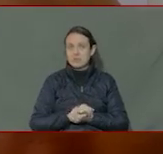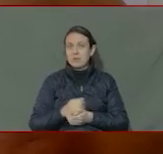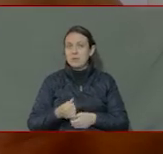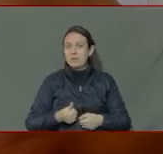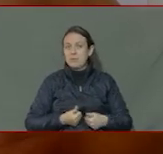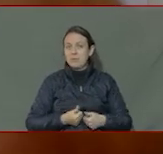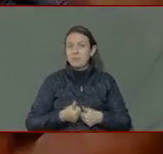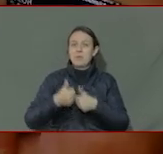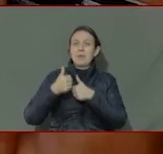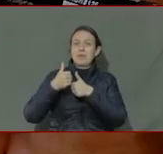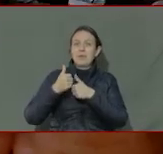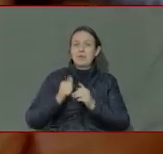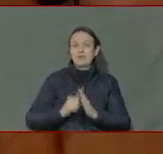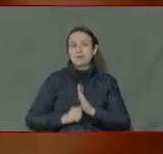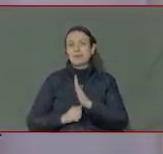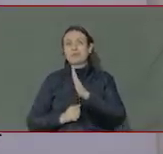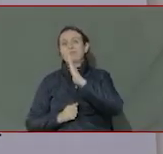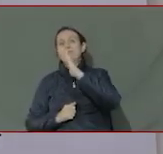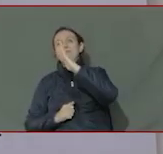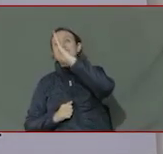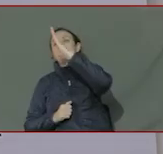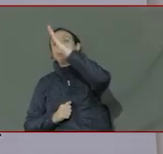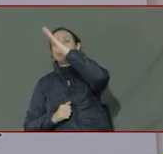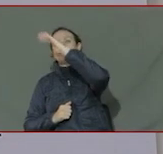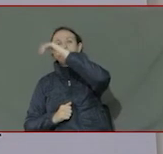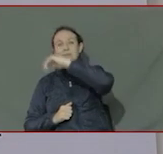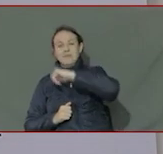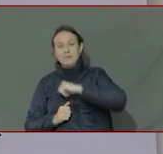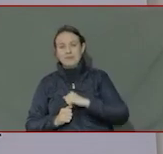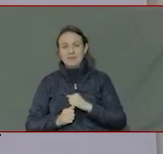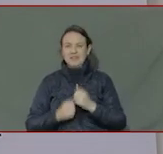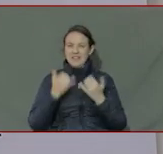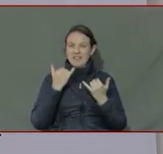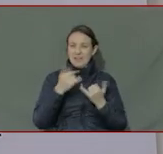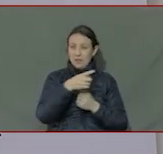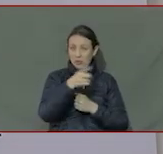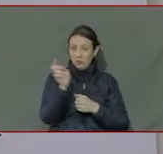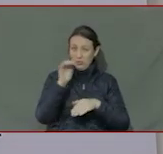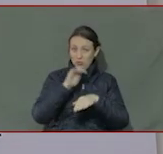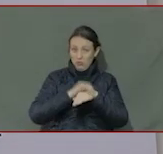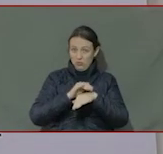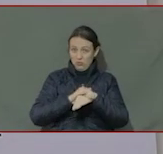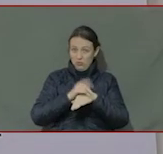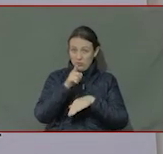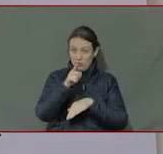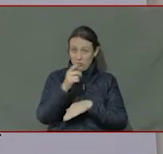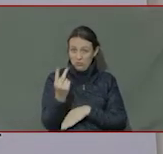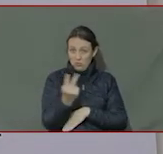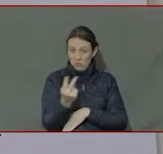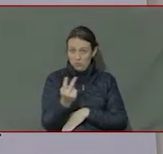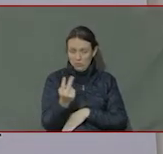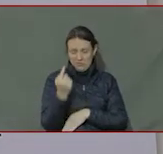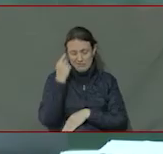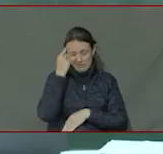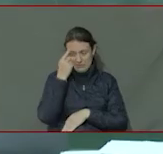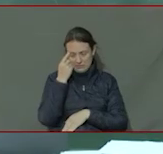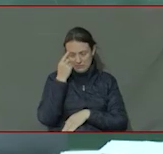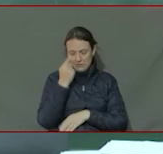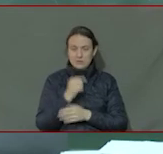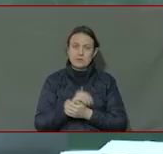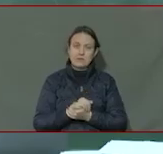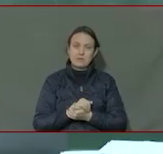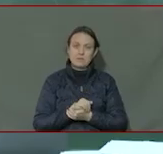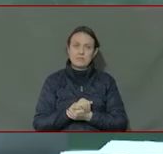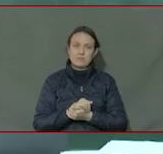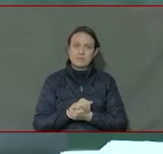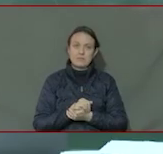but it even goes beyond normal. Now quickly talk to your friend and look at this question that's often given. In many years